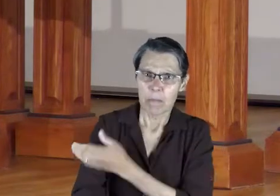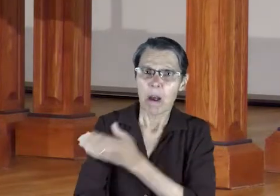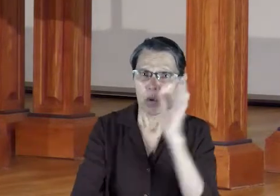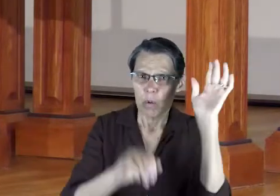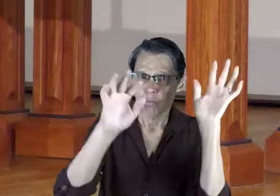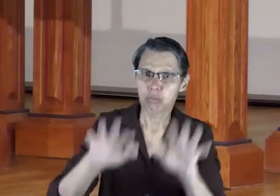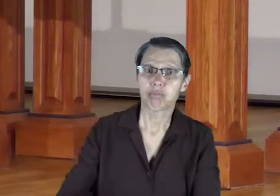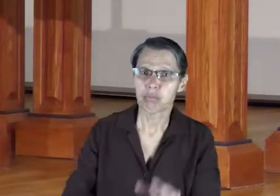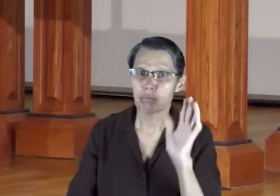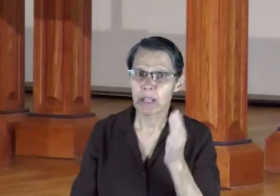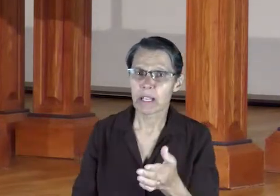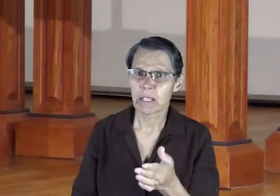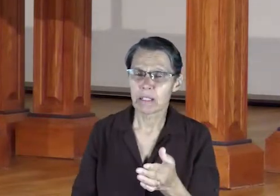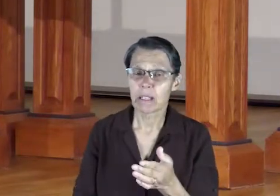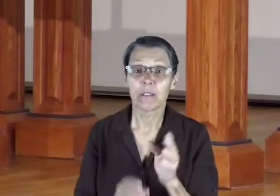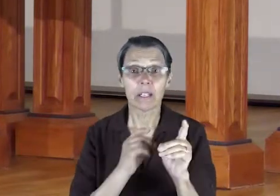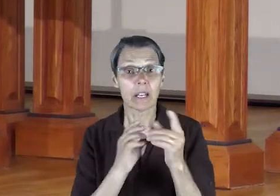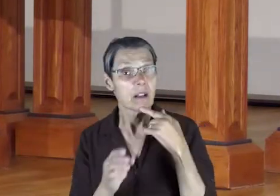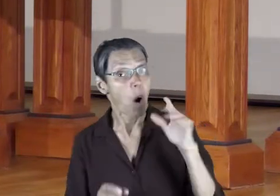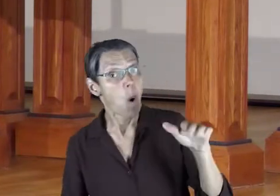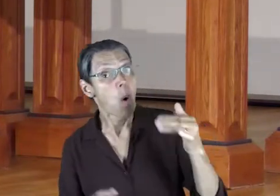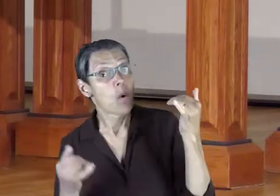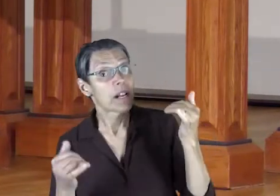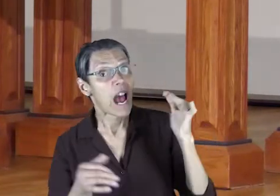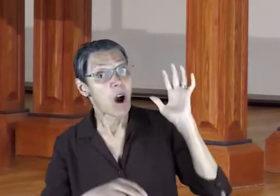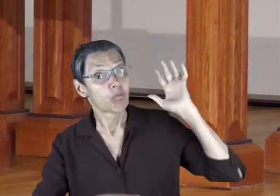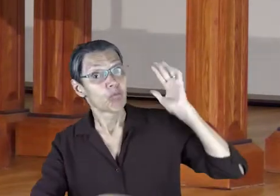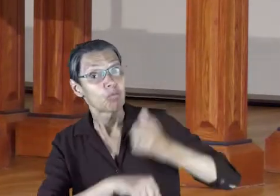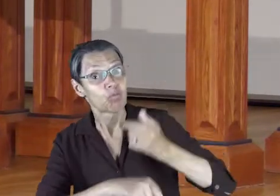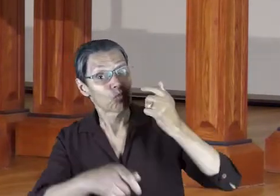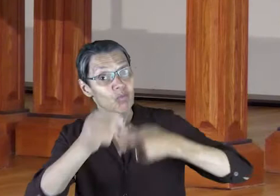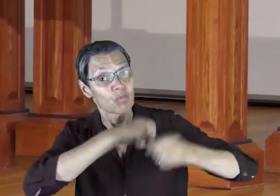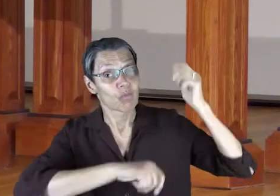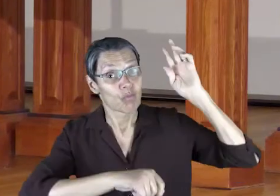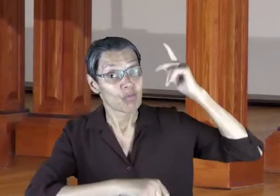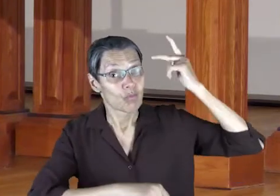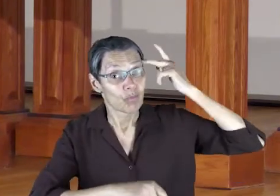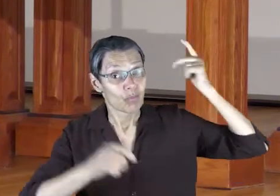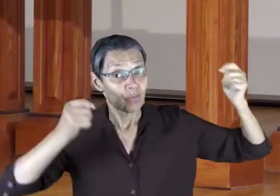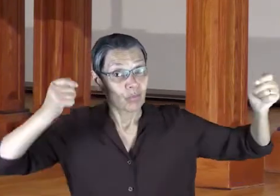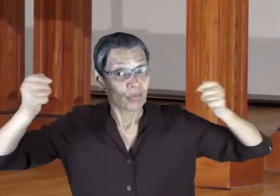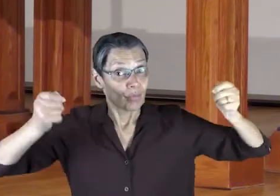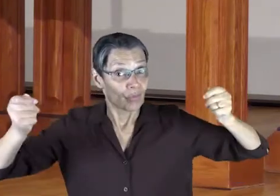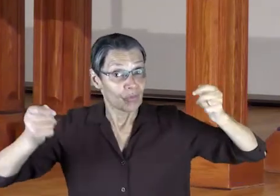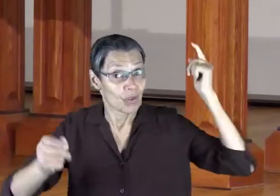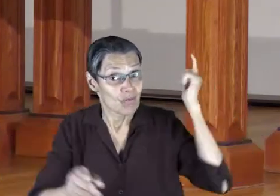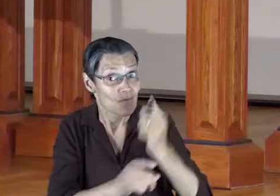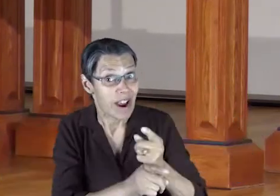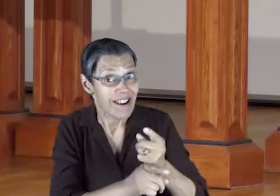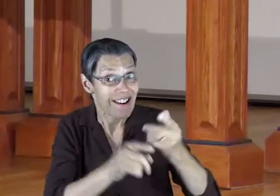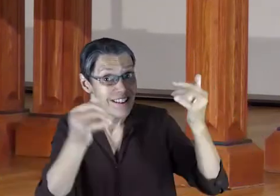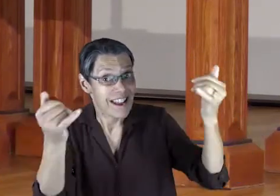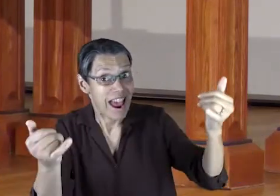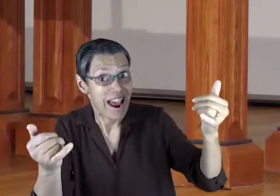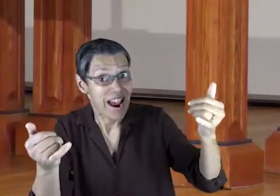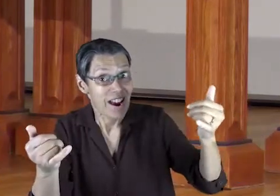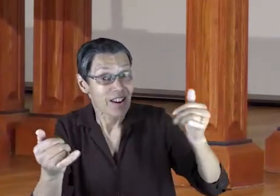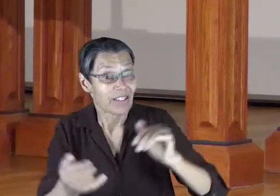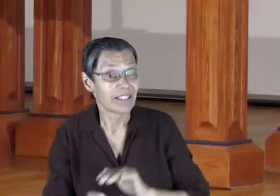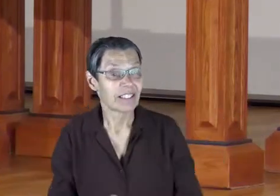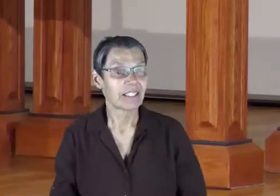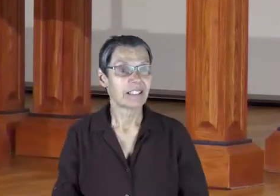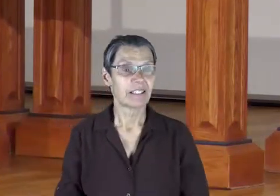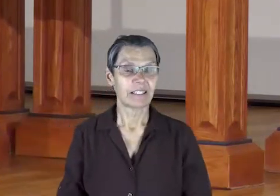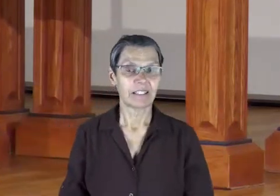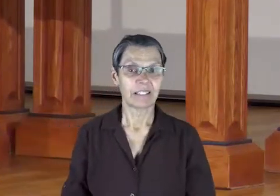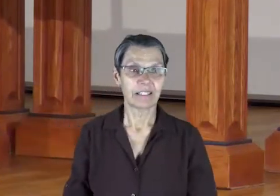say, oh, is this when you will restore the right nature to Israel? Is this when you will overthrow the Romans and